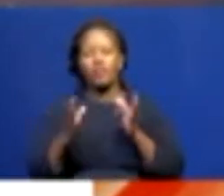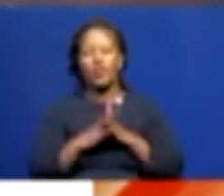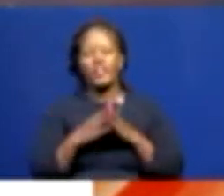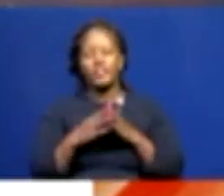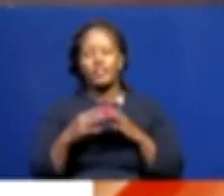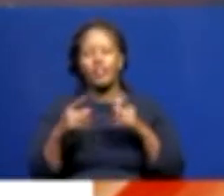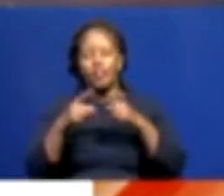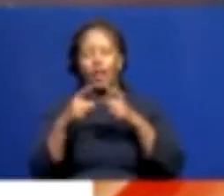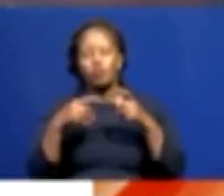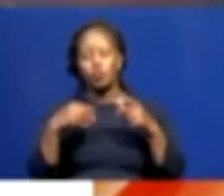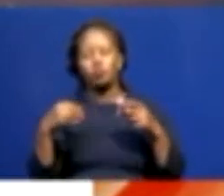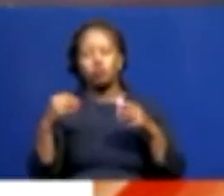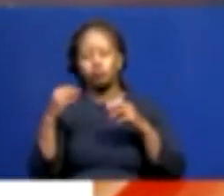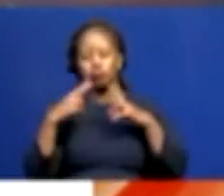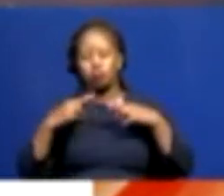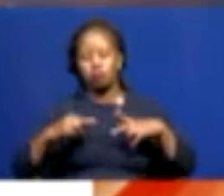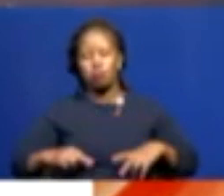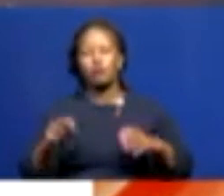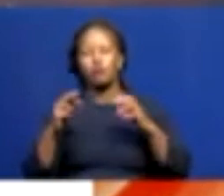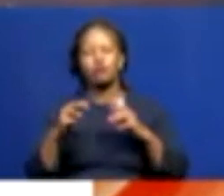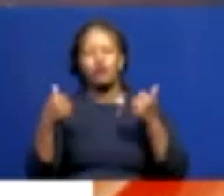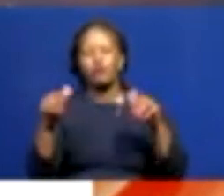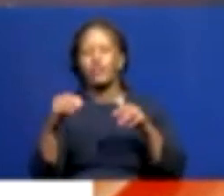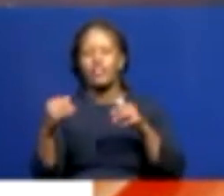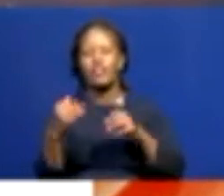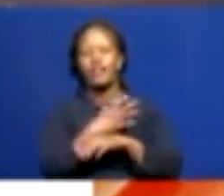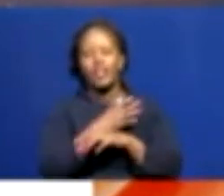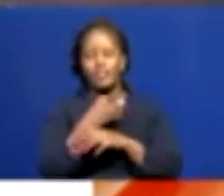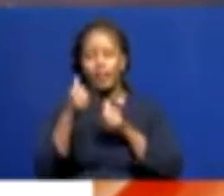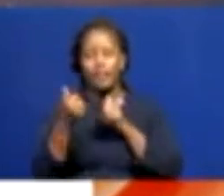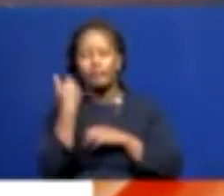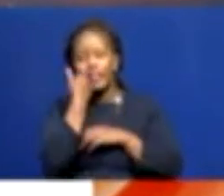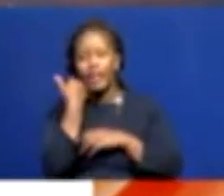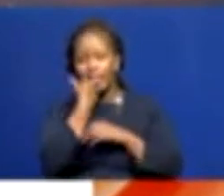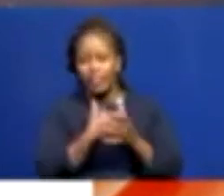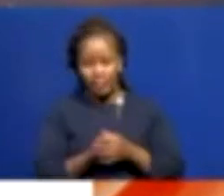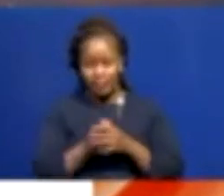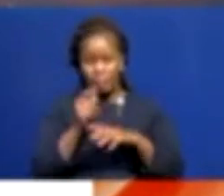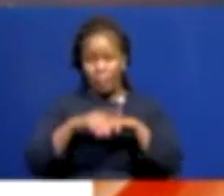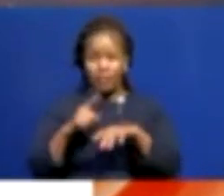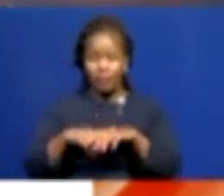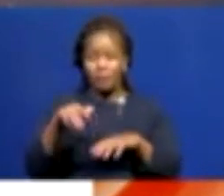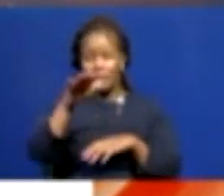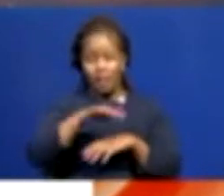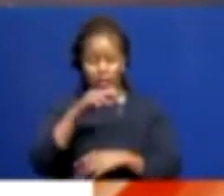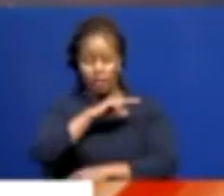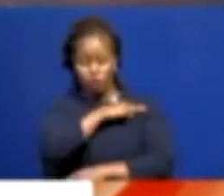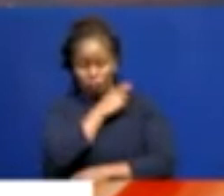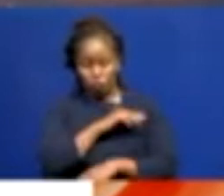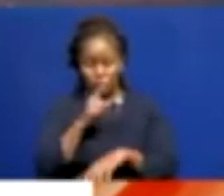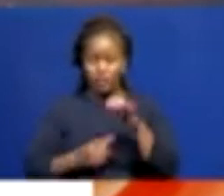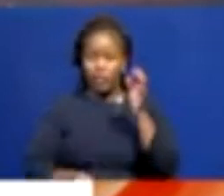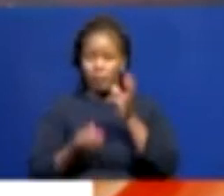with immediate commencement of treatment for any of them diagnosed with the disease. Speaking at Bulapesa Dispensary while launching